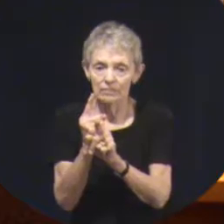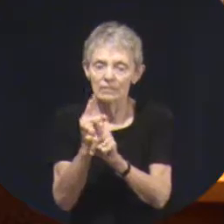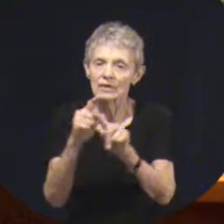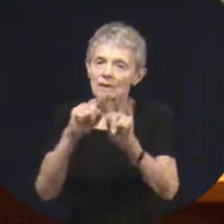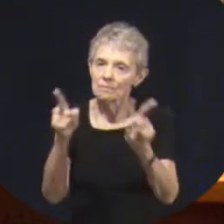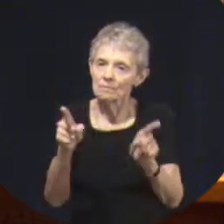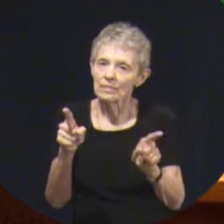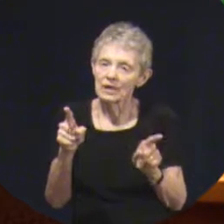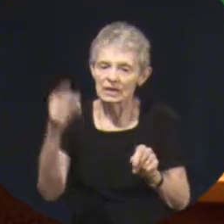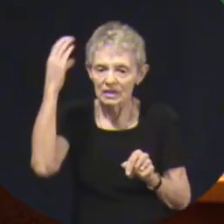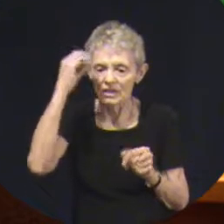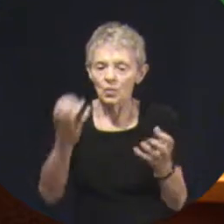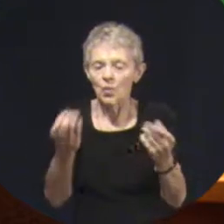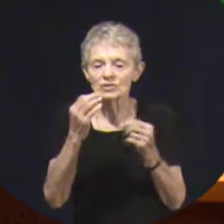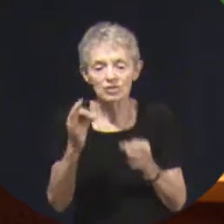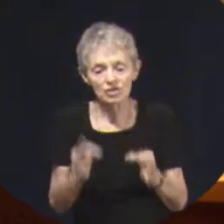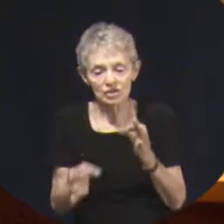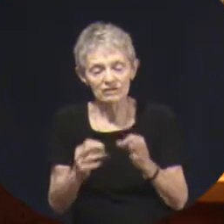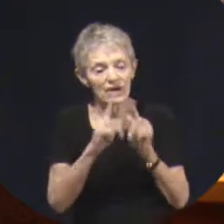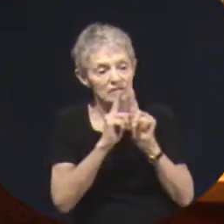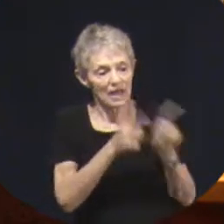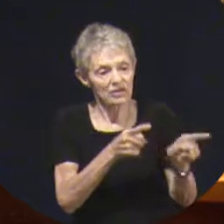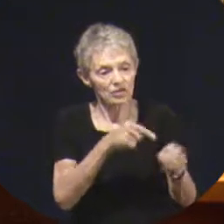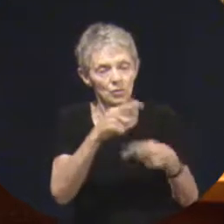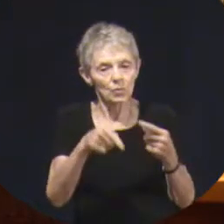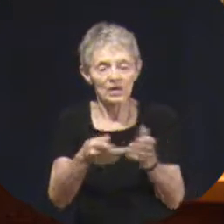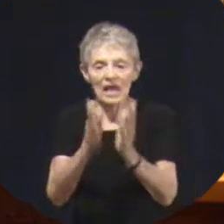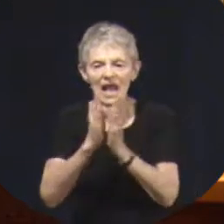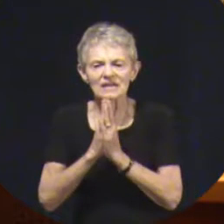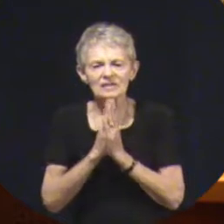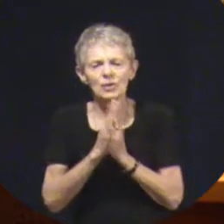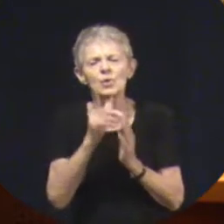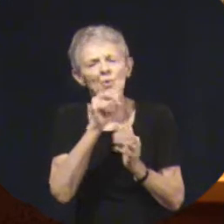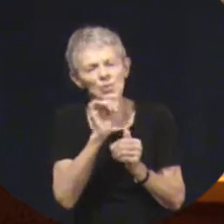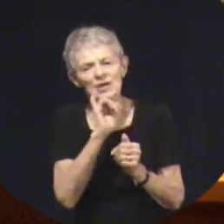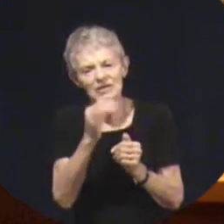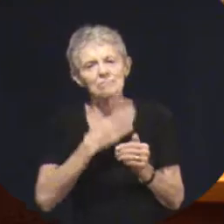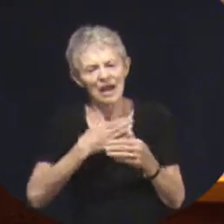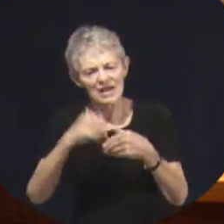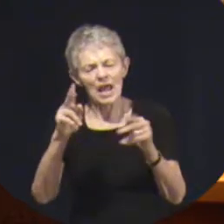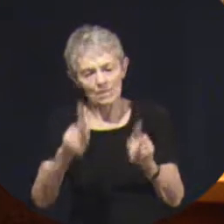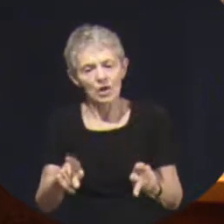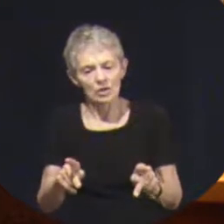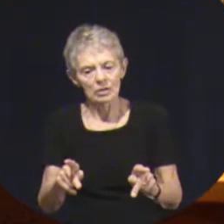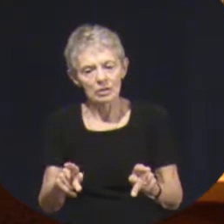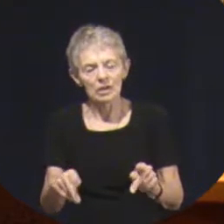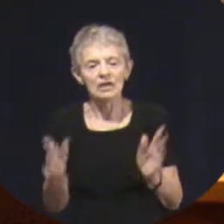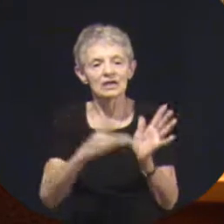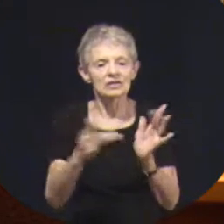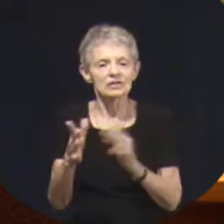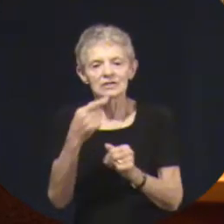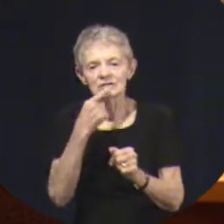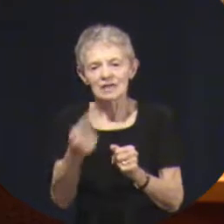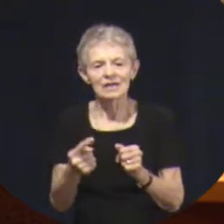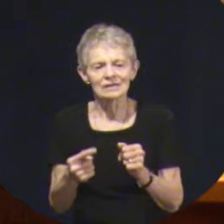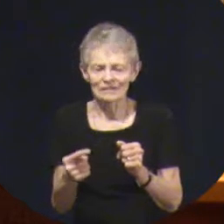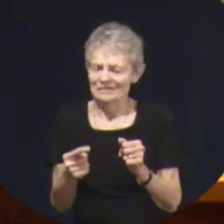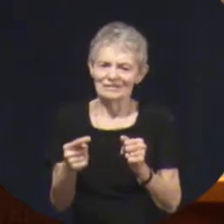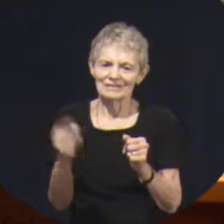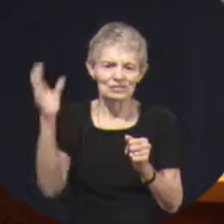But he wants to justify his answer when he asks, "Who is my neighbor?" And Jesus tells the most unlikely